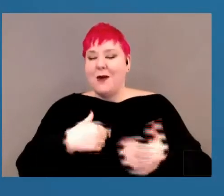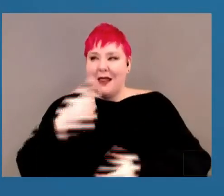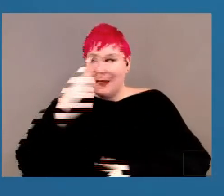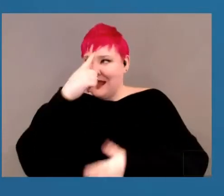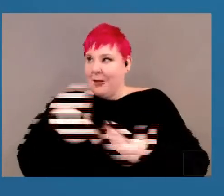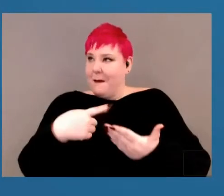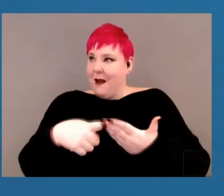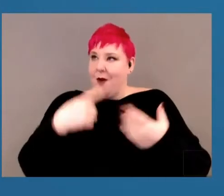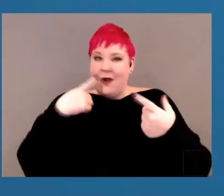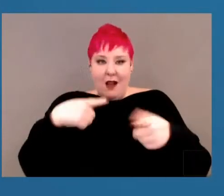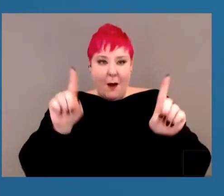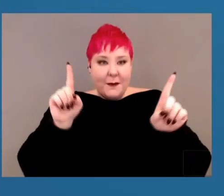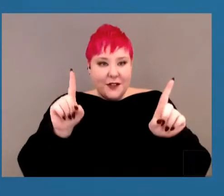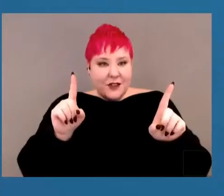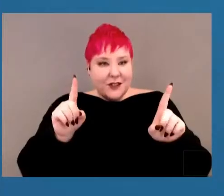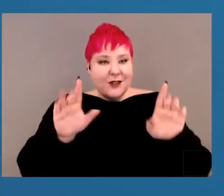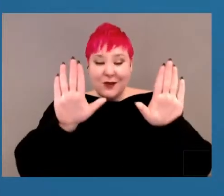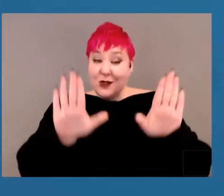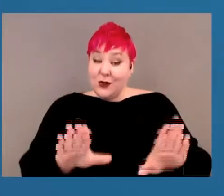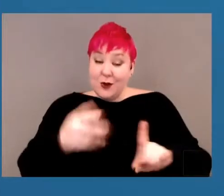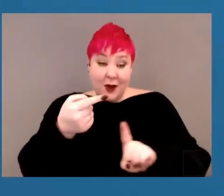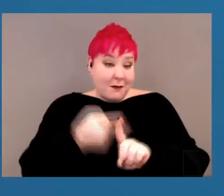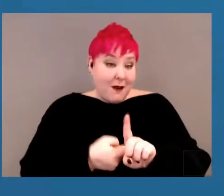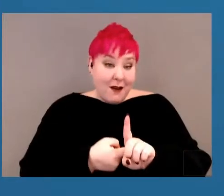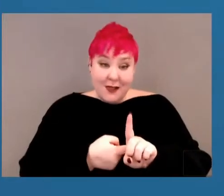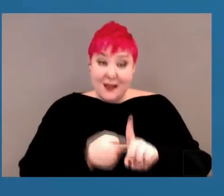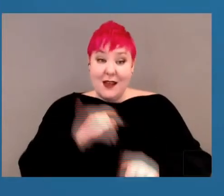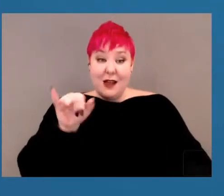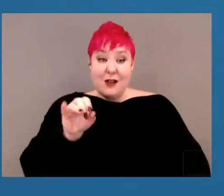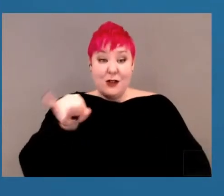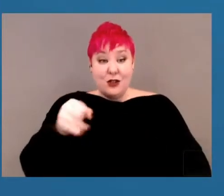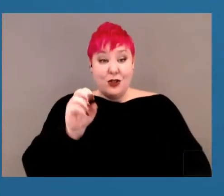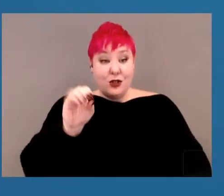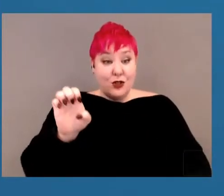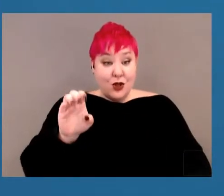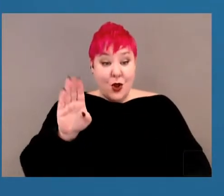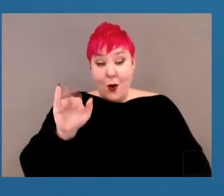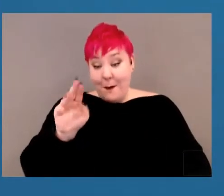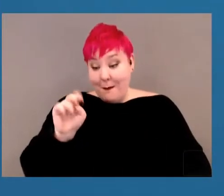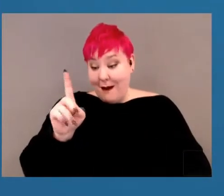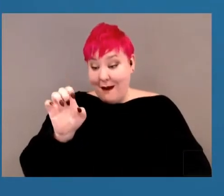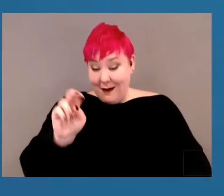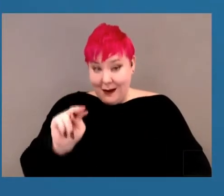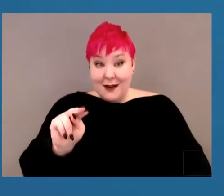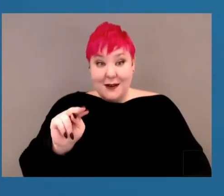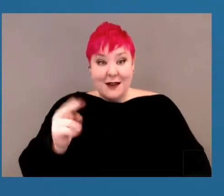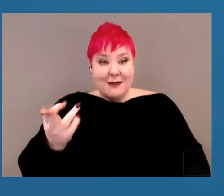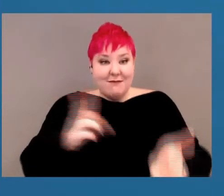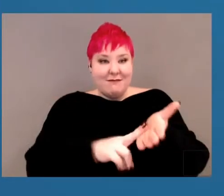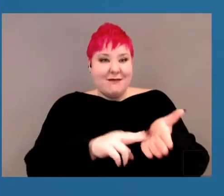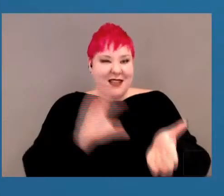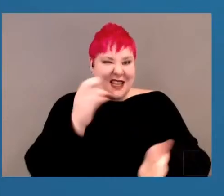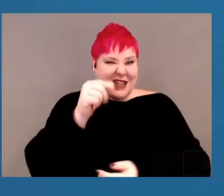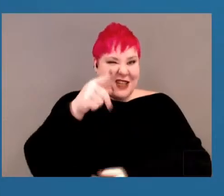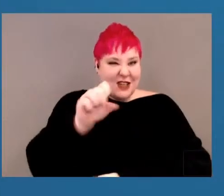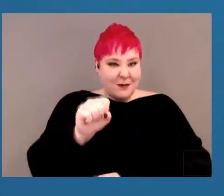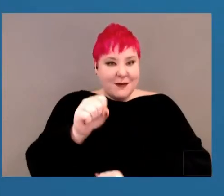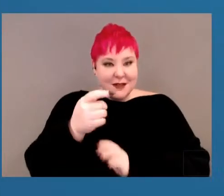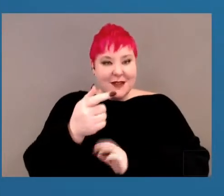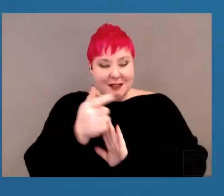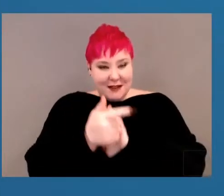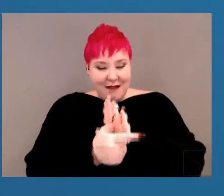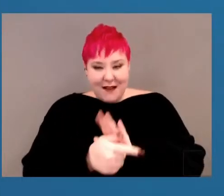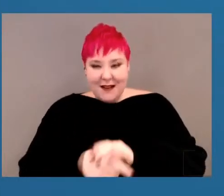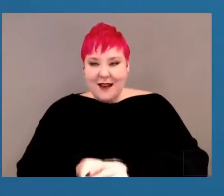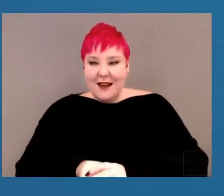was a great month when Joe Biden had signed the CHIPS and Science Act into law, and the state legislature almost immediately